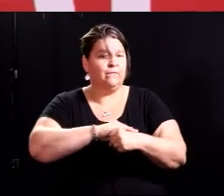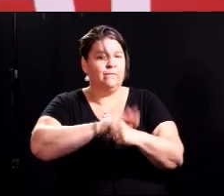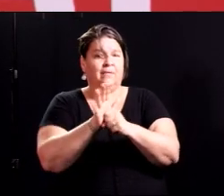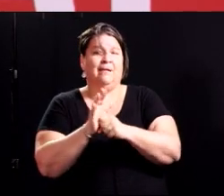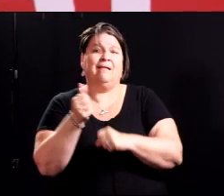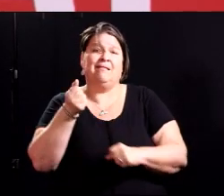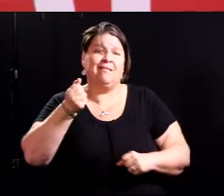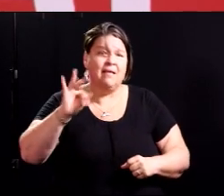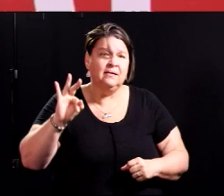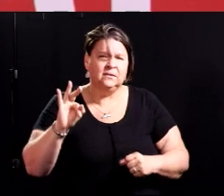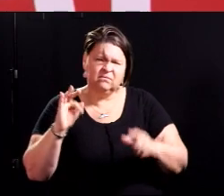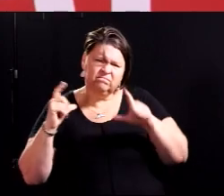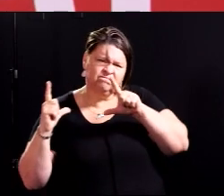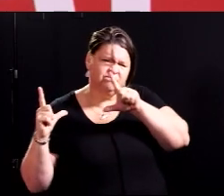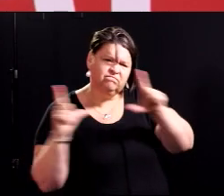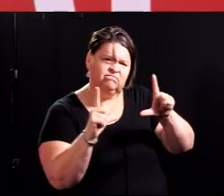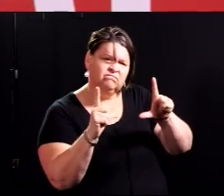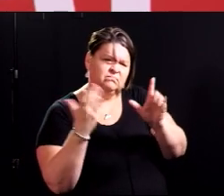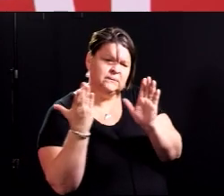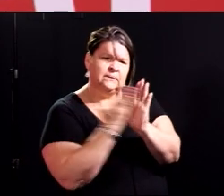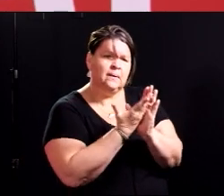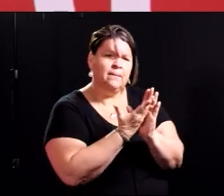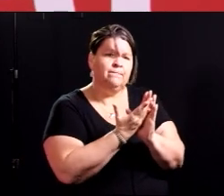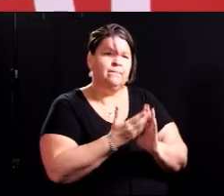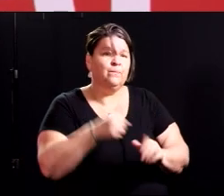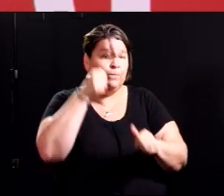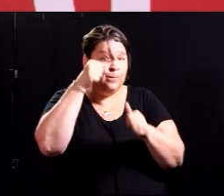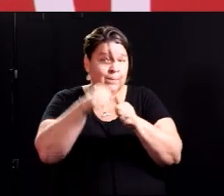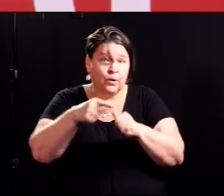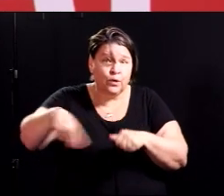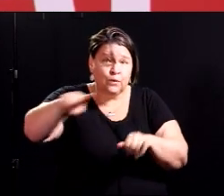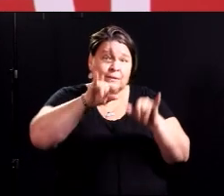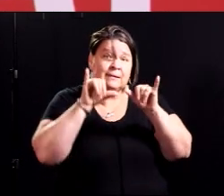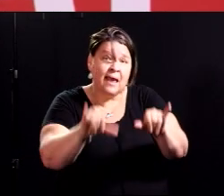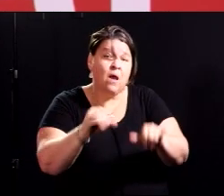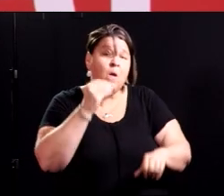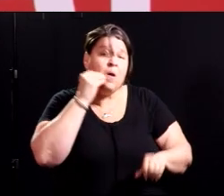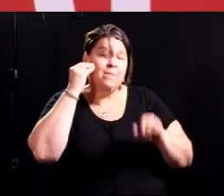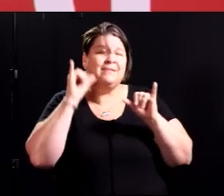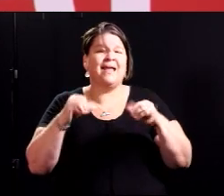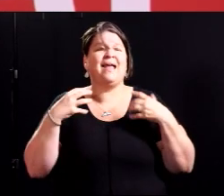Remember, y'all stay safe, y'all stay healthy, and y'all stay home.